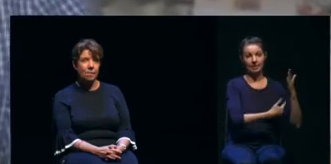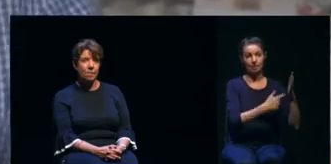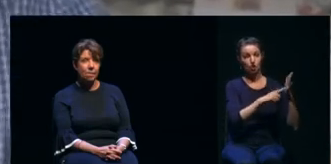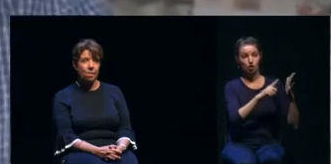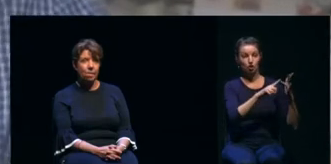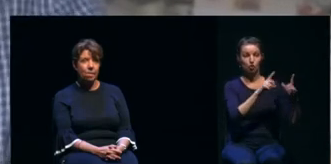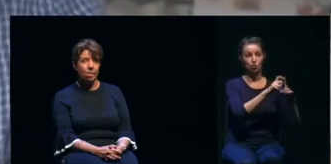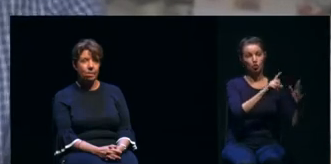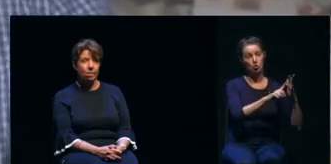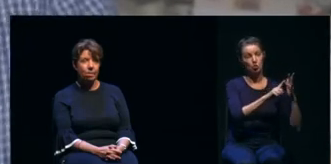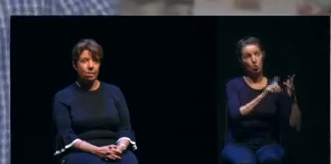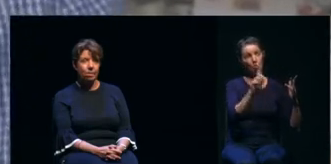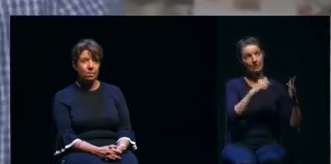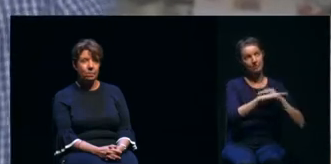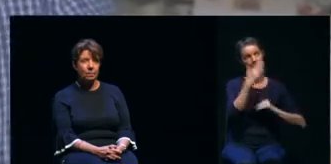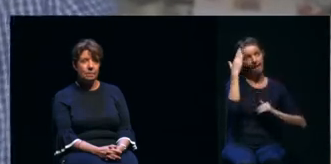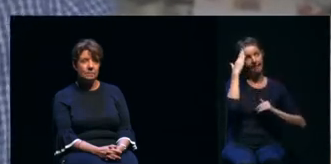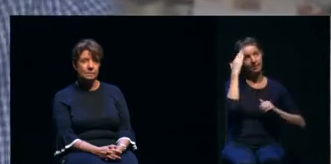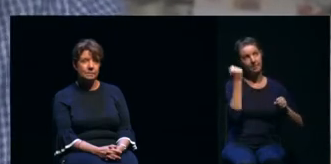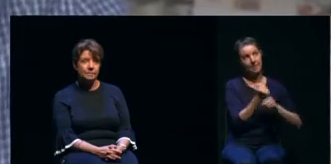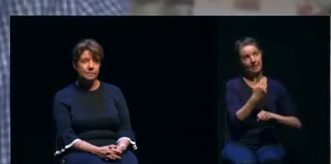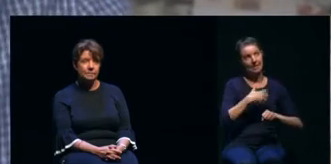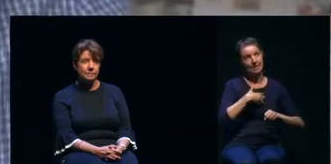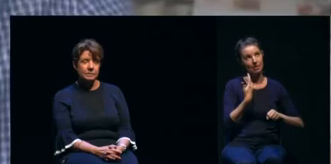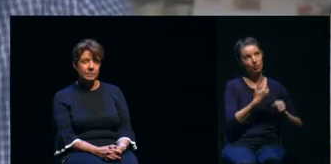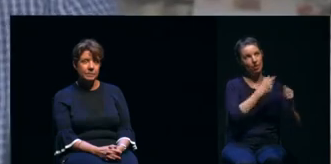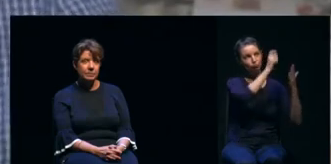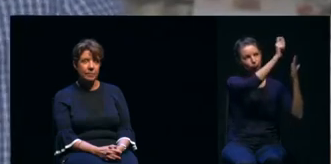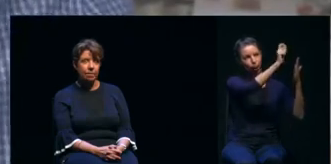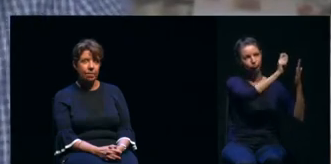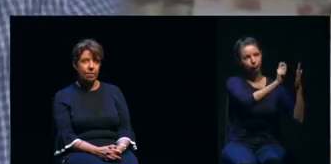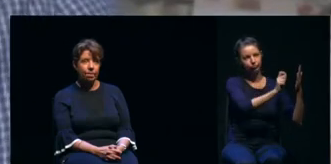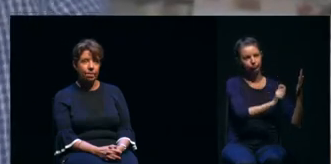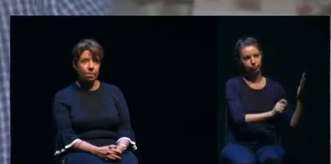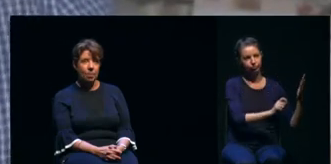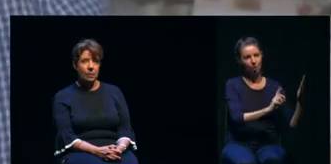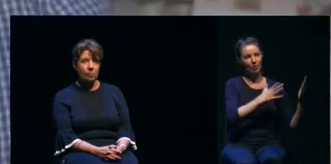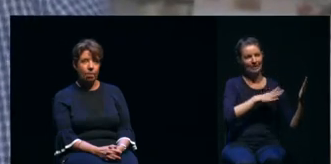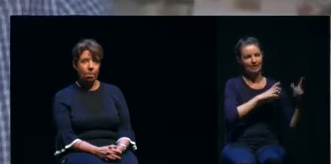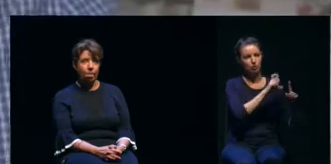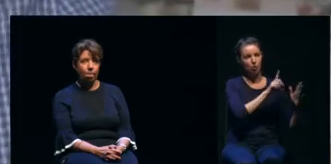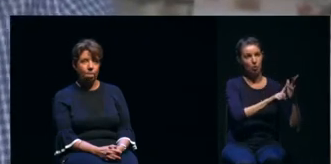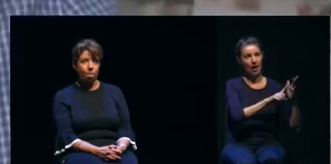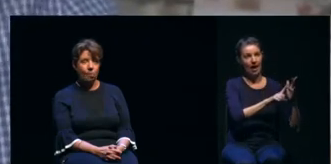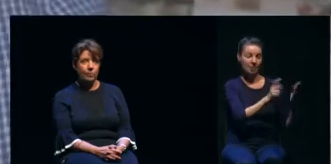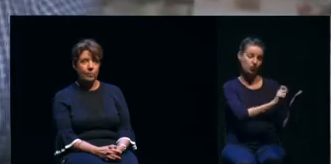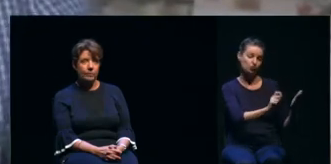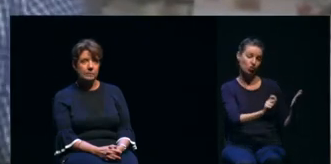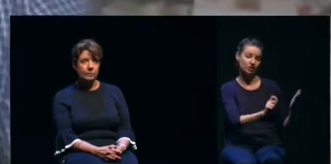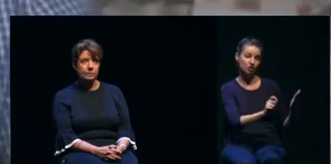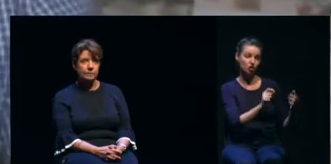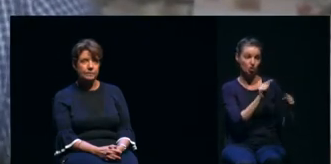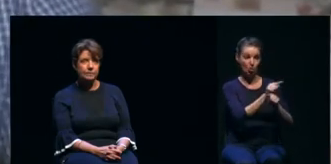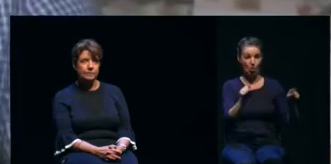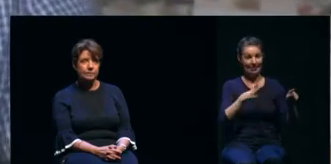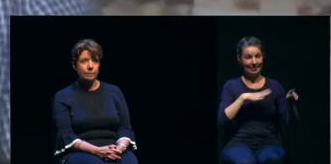my head making me angry, listing all the jobs that needed doing in the house, and then wrote at the bottom, everyone needs to take 3 of these a week and do them